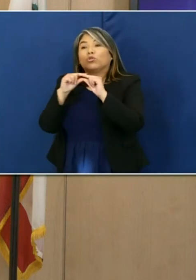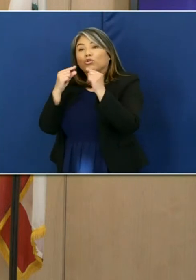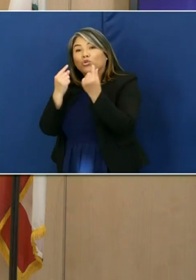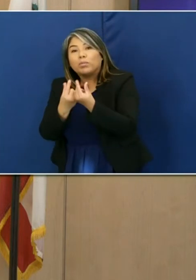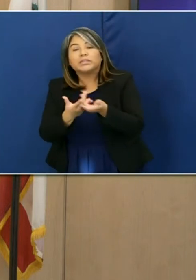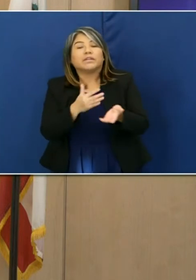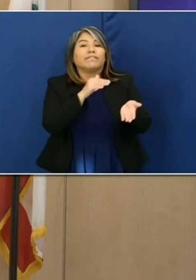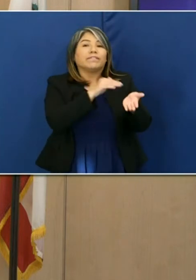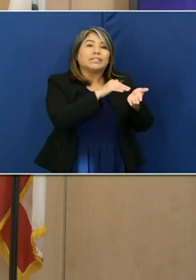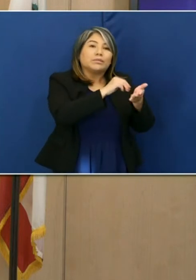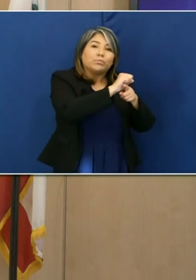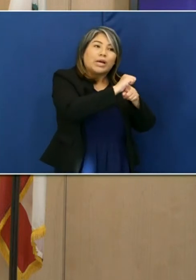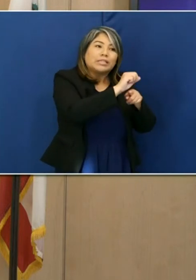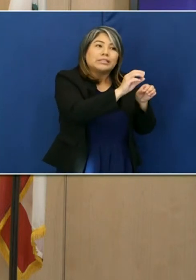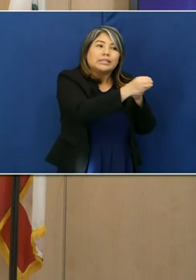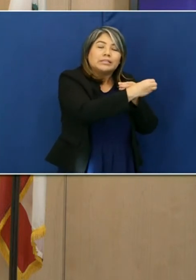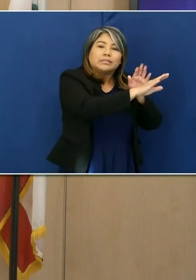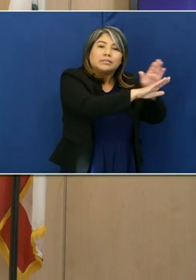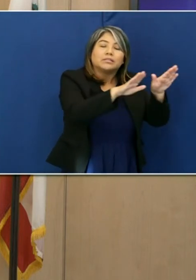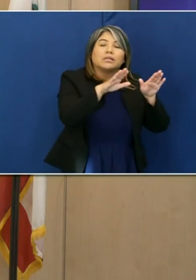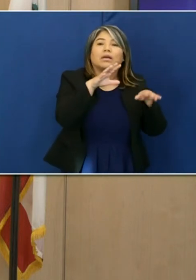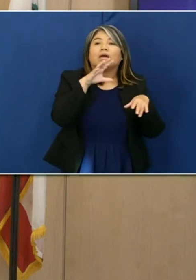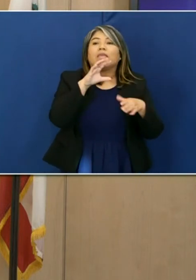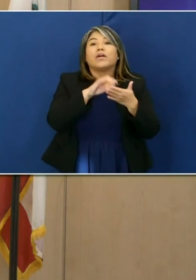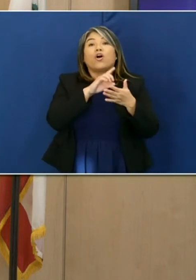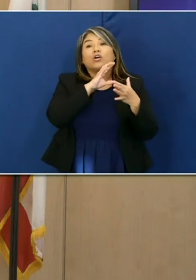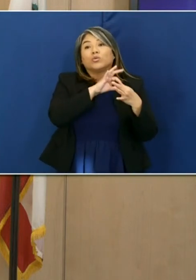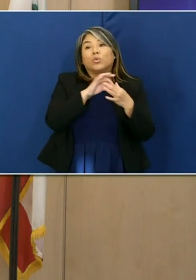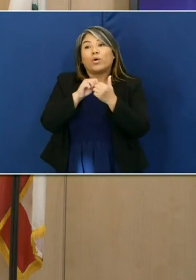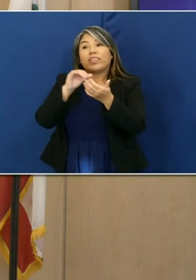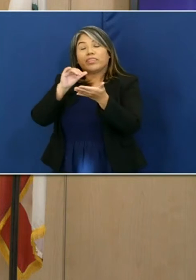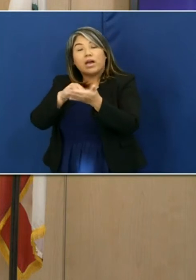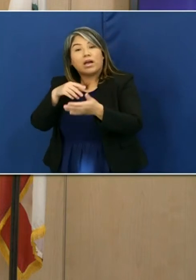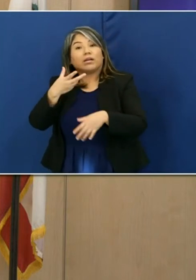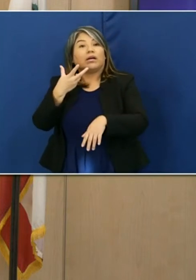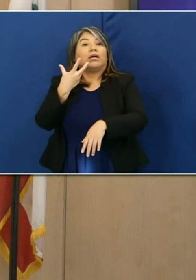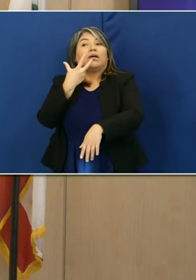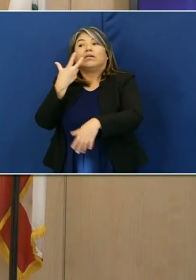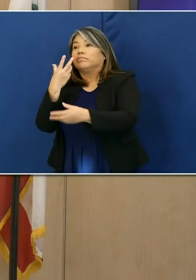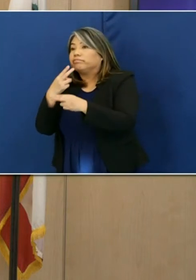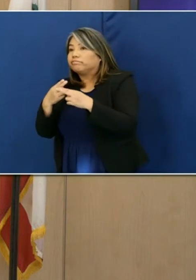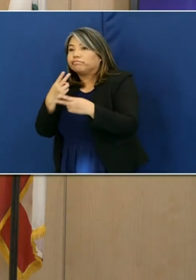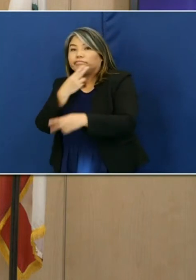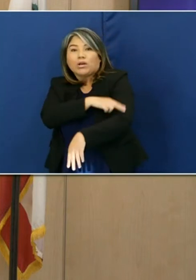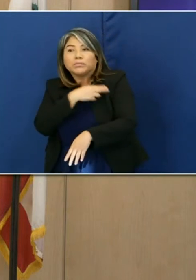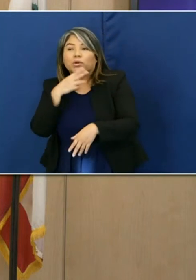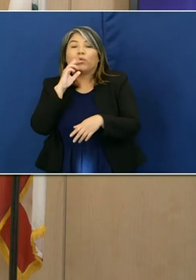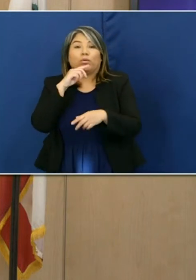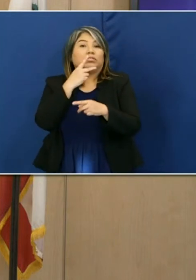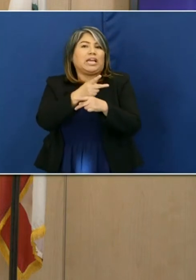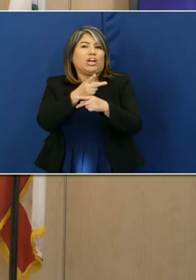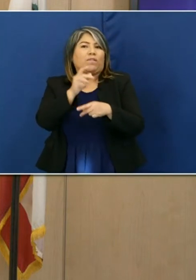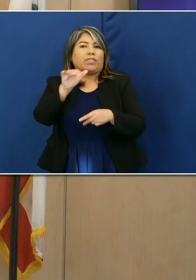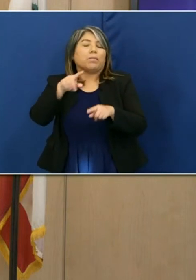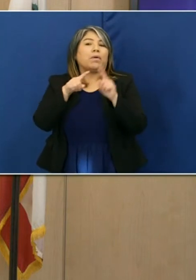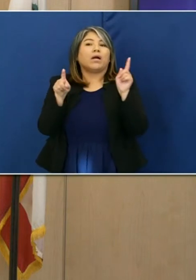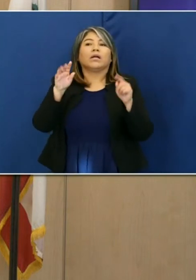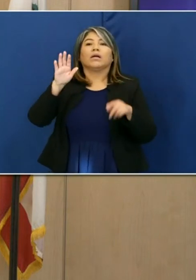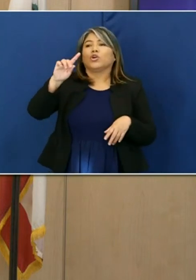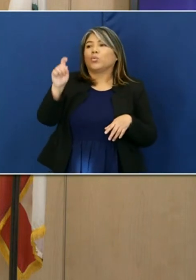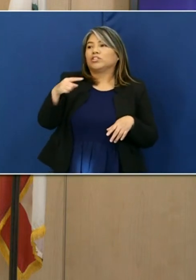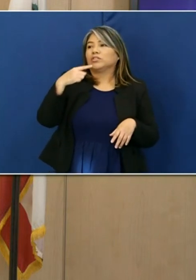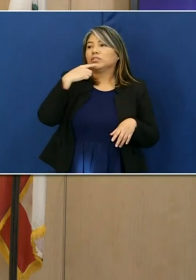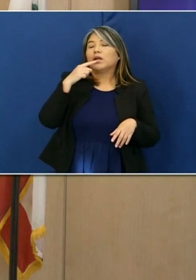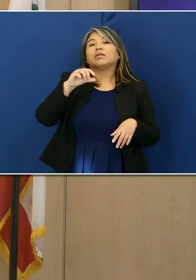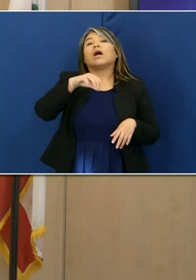that are associated with a vaccine administrating organization, i.e. a hospital, they're going to be taken care of. But as has been noted in the question,